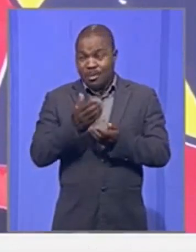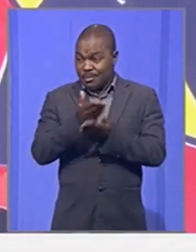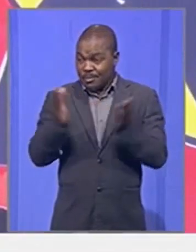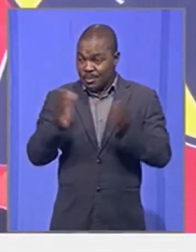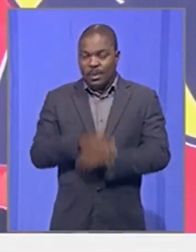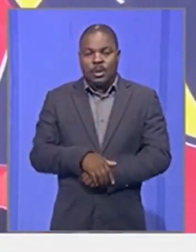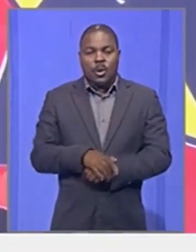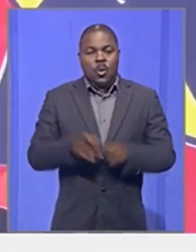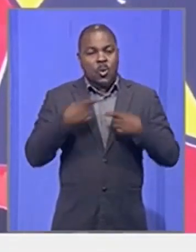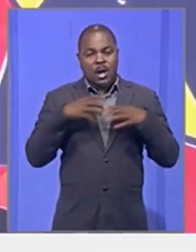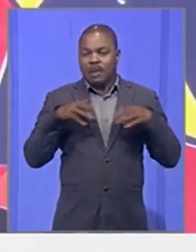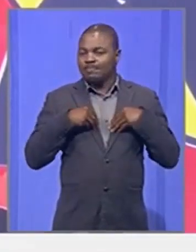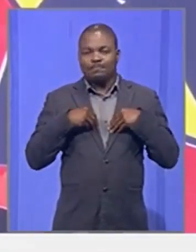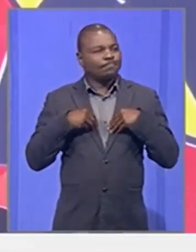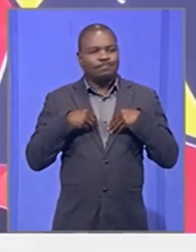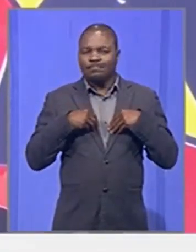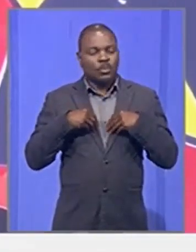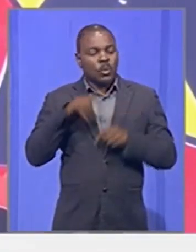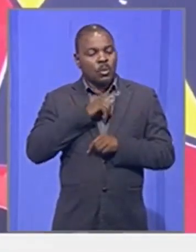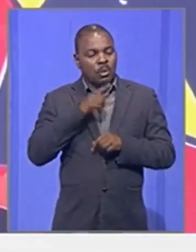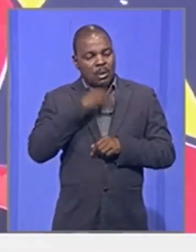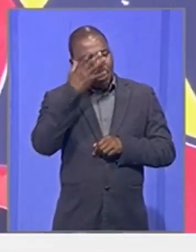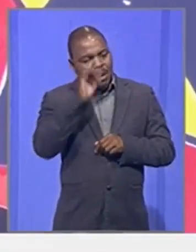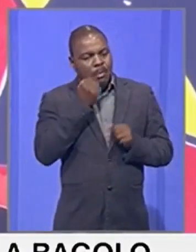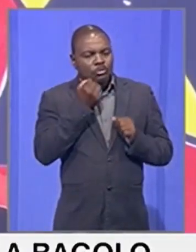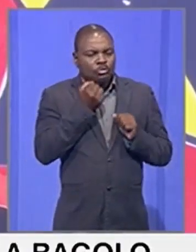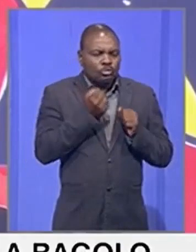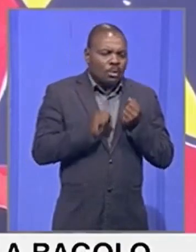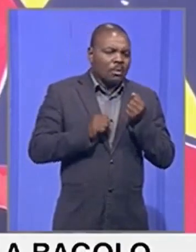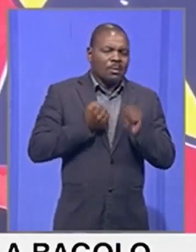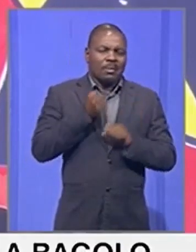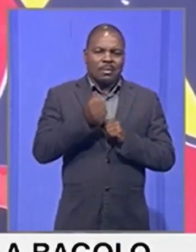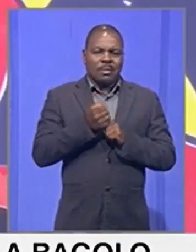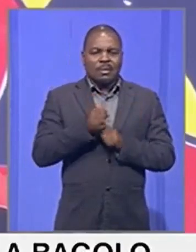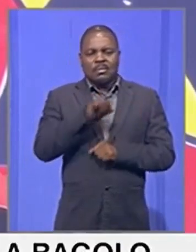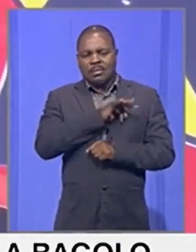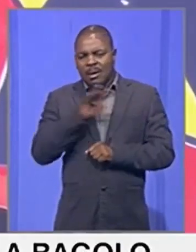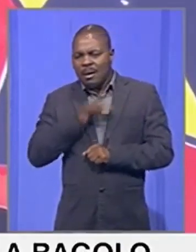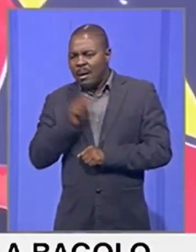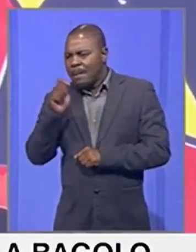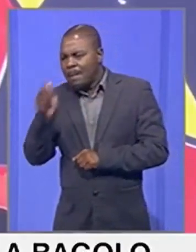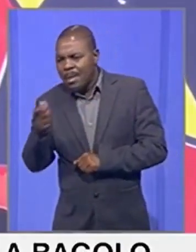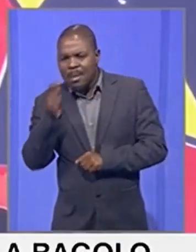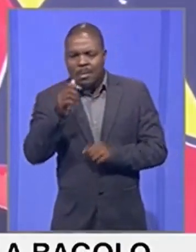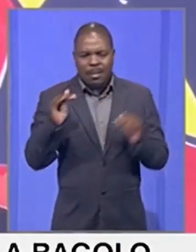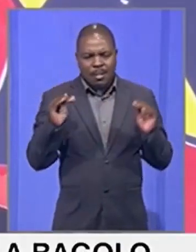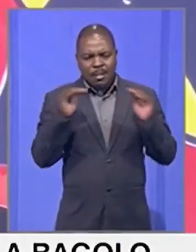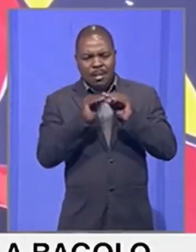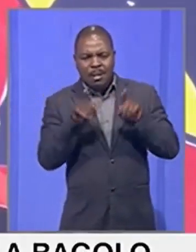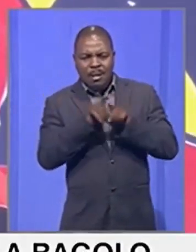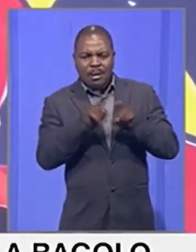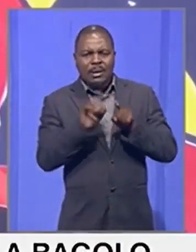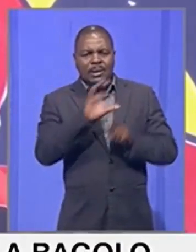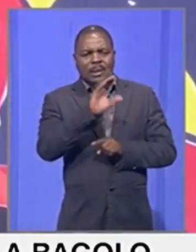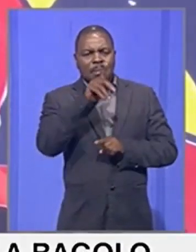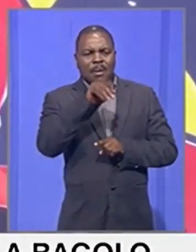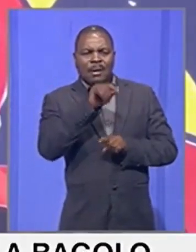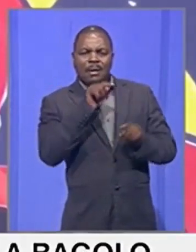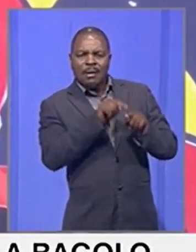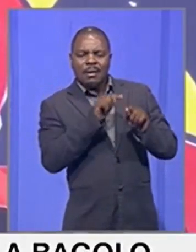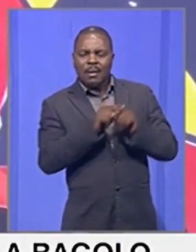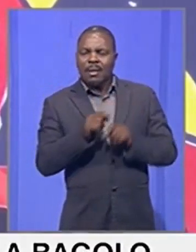ka diperesente di le 3.8. Kgato eno e tshwailwe phoso mo Khosatu e reng go tlile go dirisiwa matlole a le mantsi le